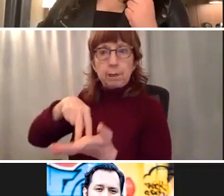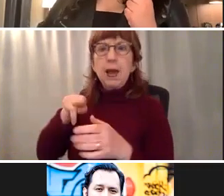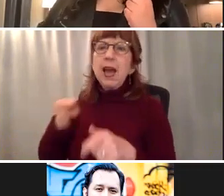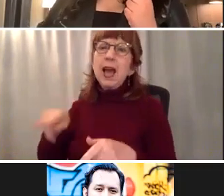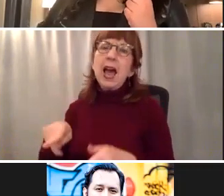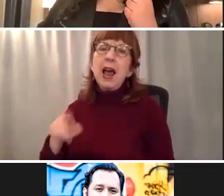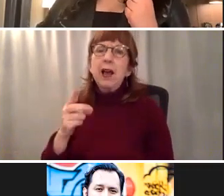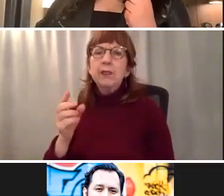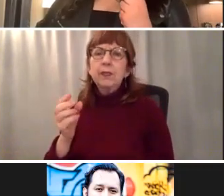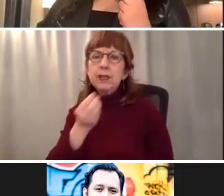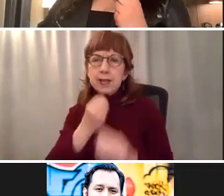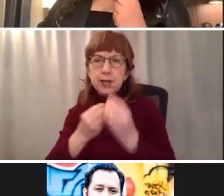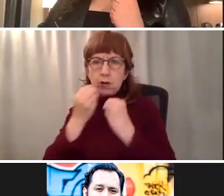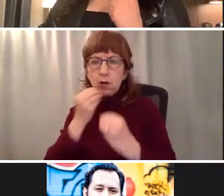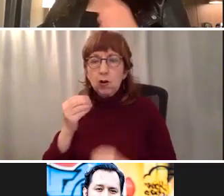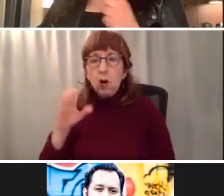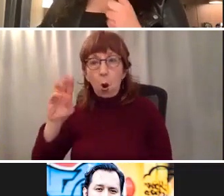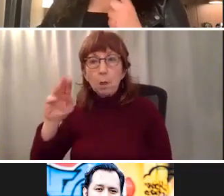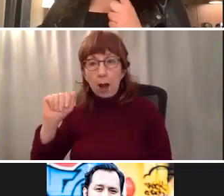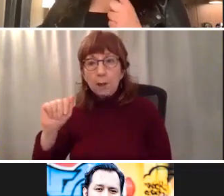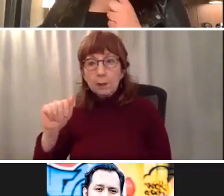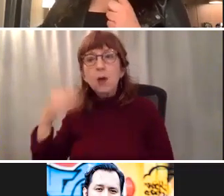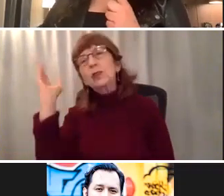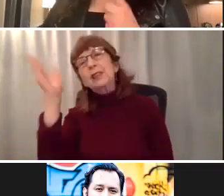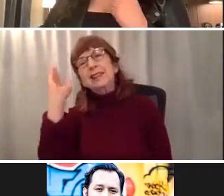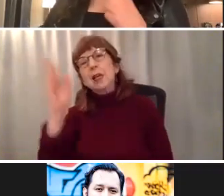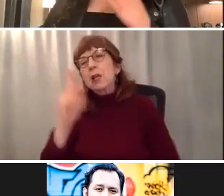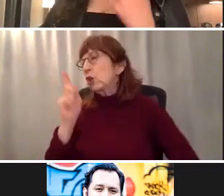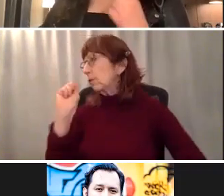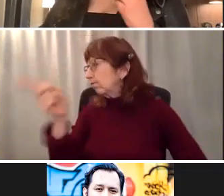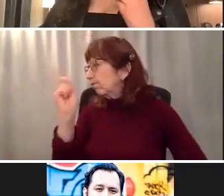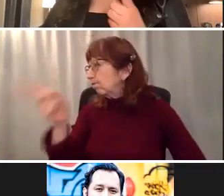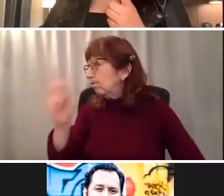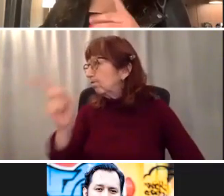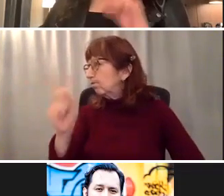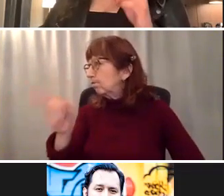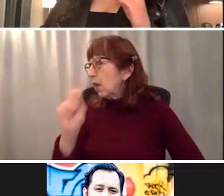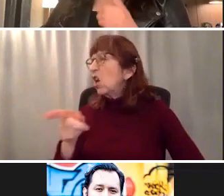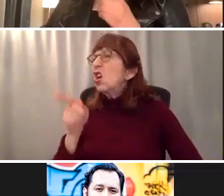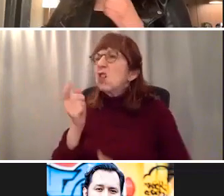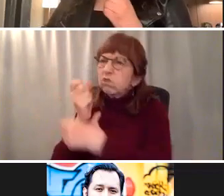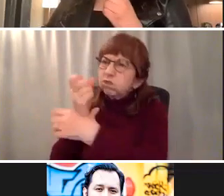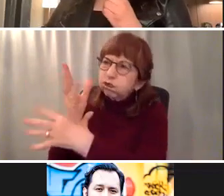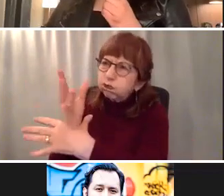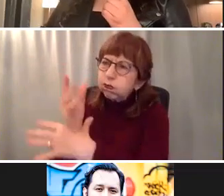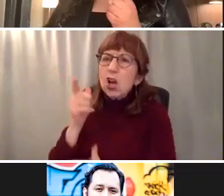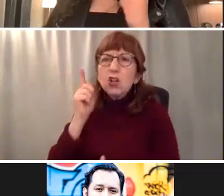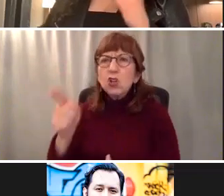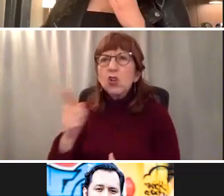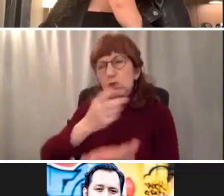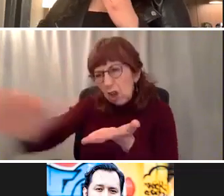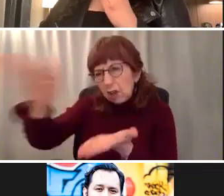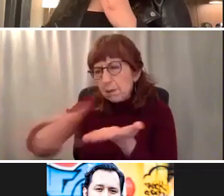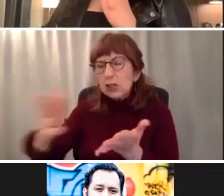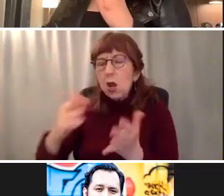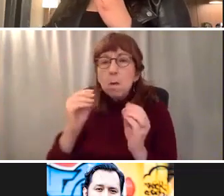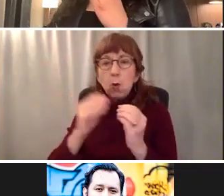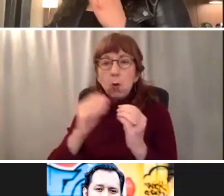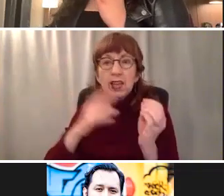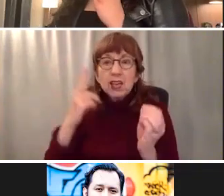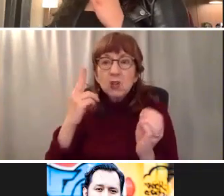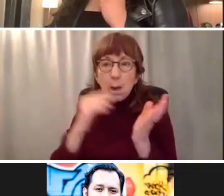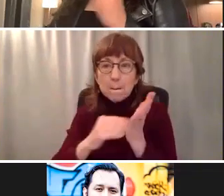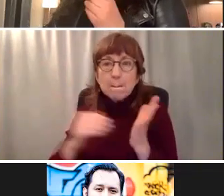a speech and she called him out for deporting more than 2 million documented people, 2 million